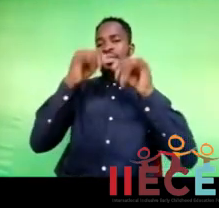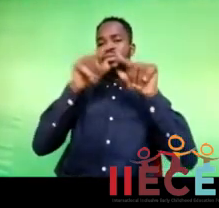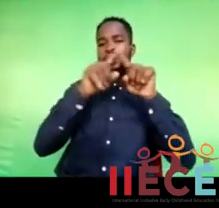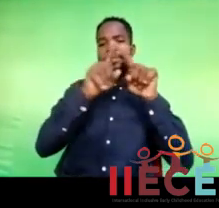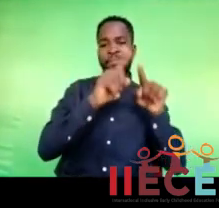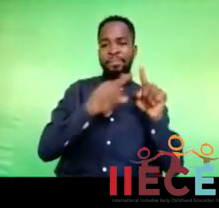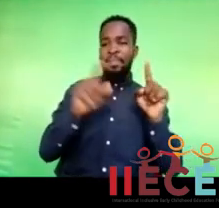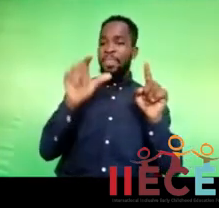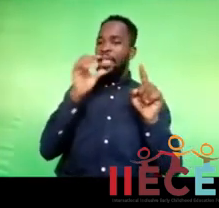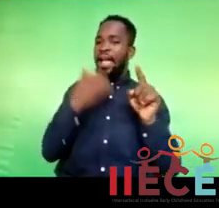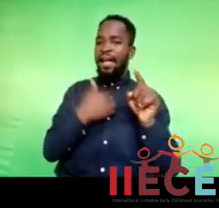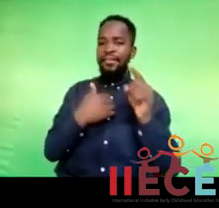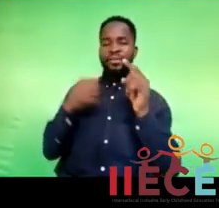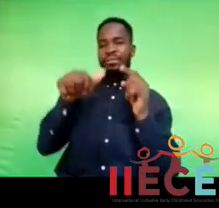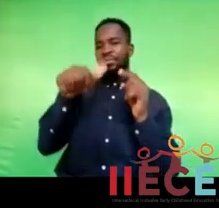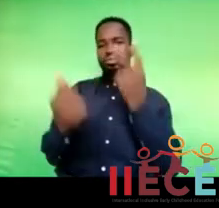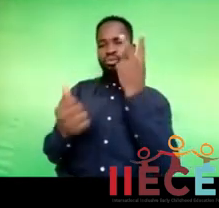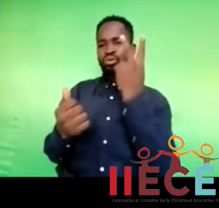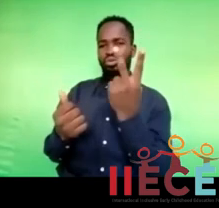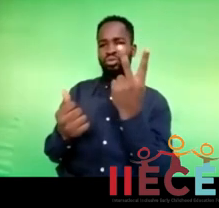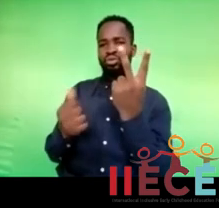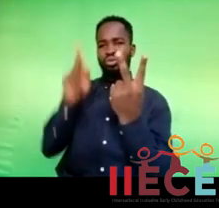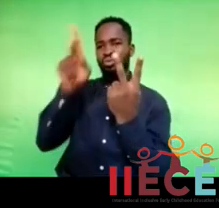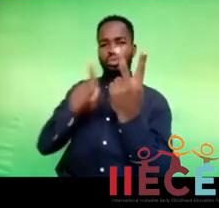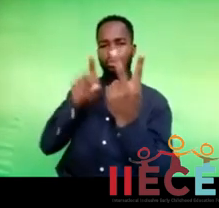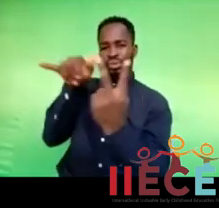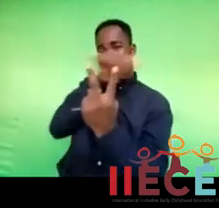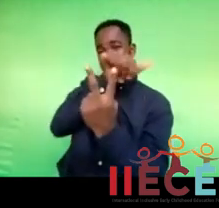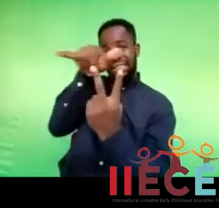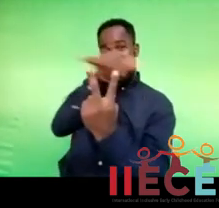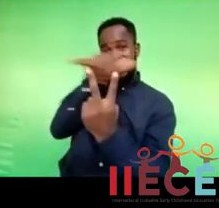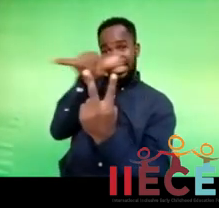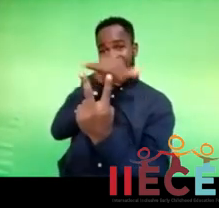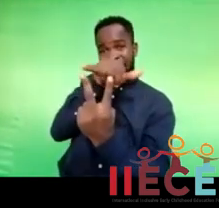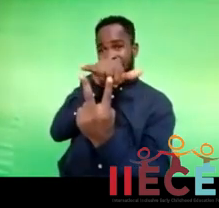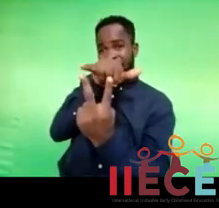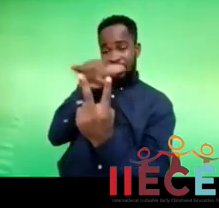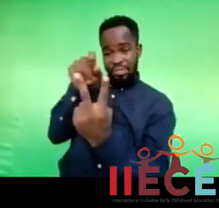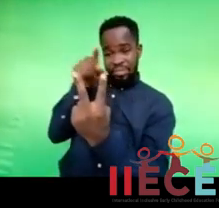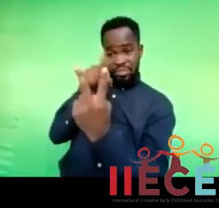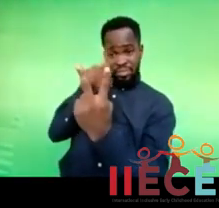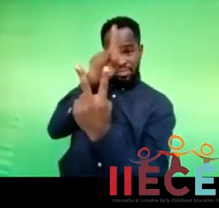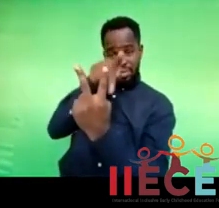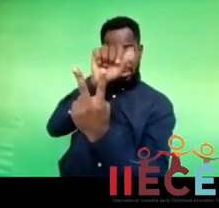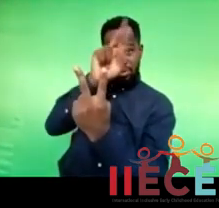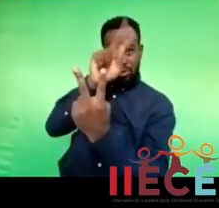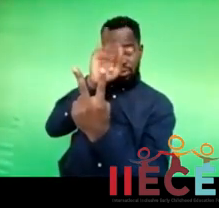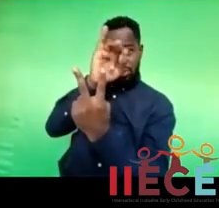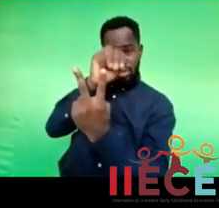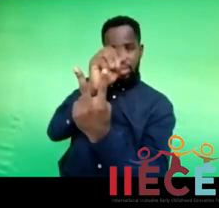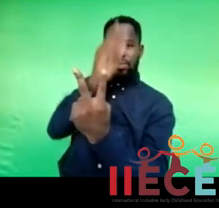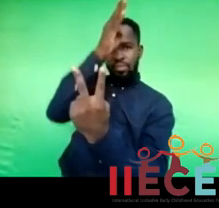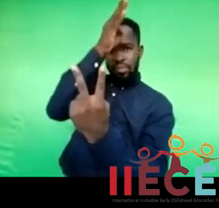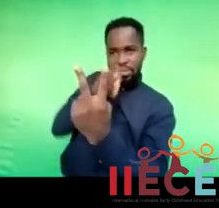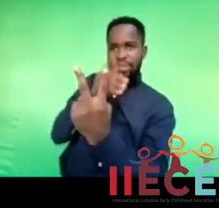two people with autism that are the same. When you have met someone with autism, you have met an individual with autism. No